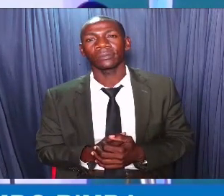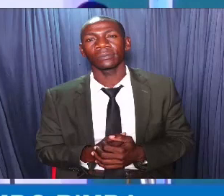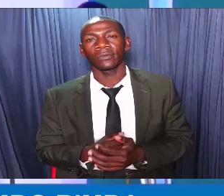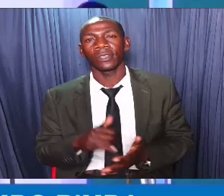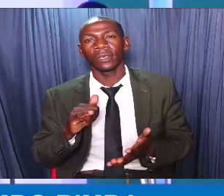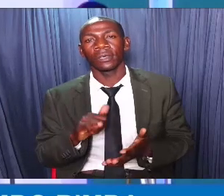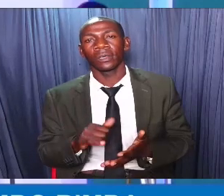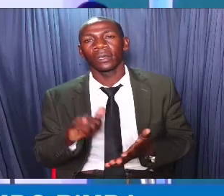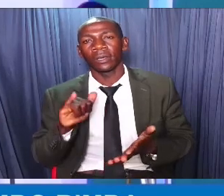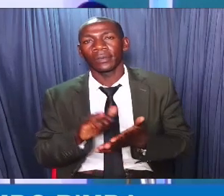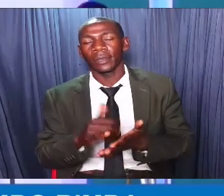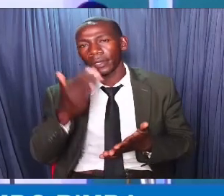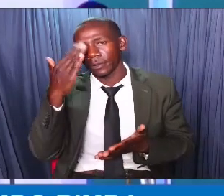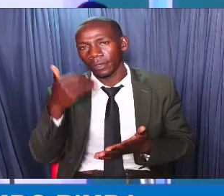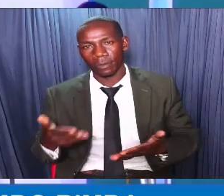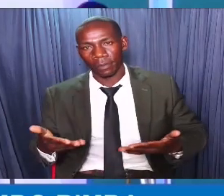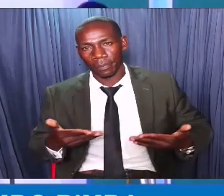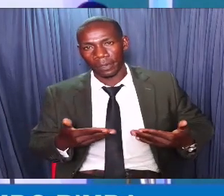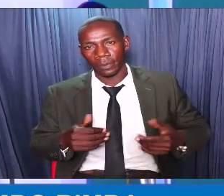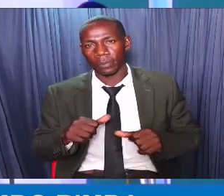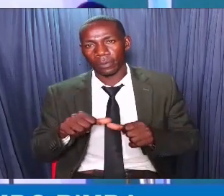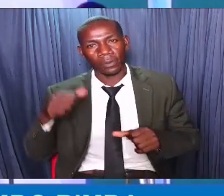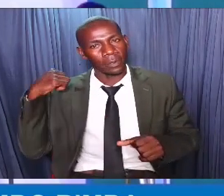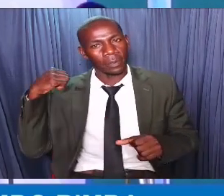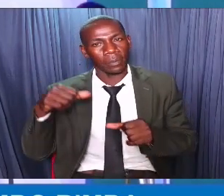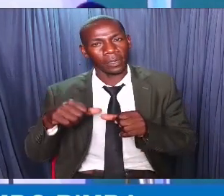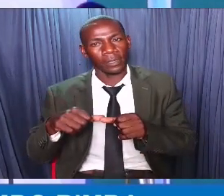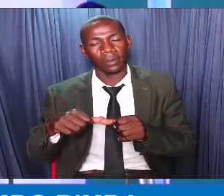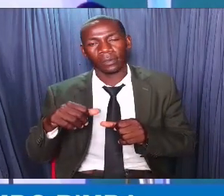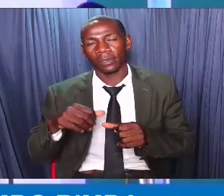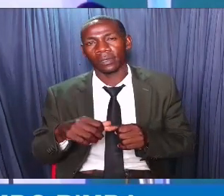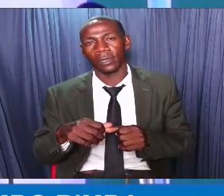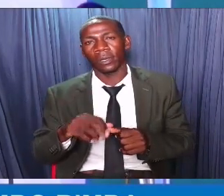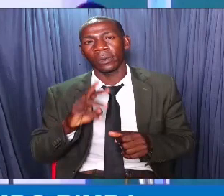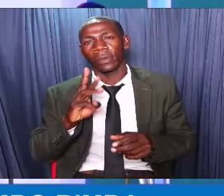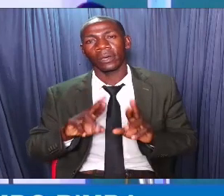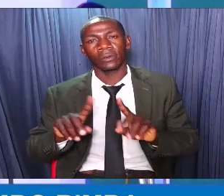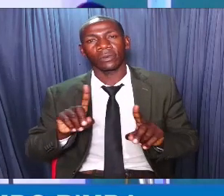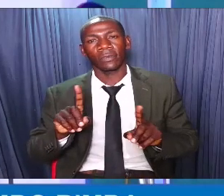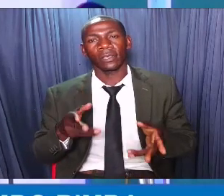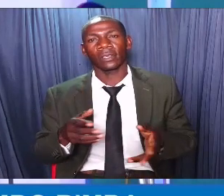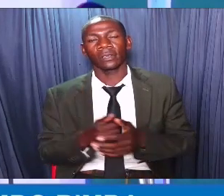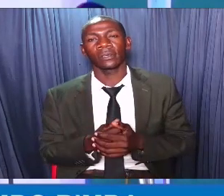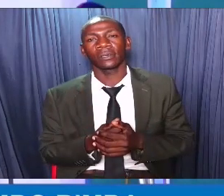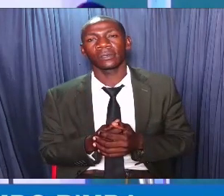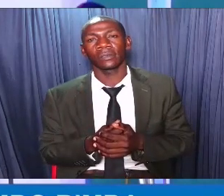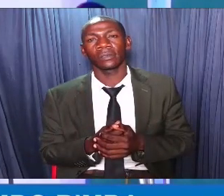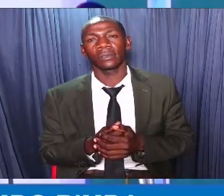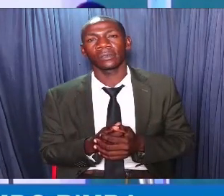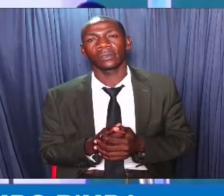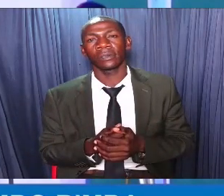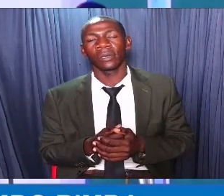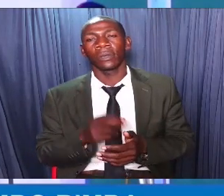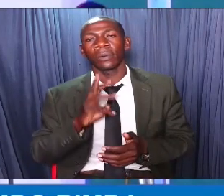Ndio tumeletwa tukumbushane. That's why we've been brought to remind ourselves. Tuko safarini. We are traveling.